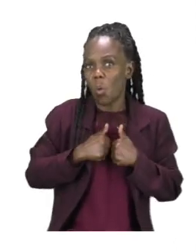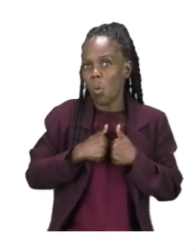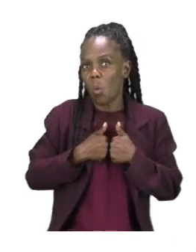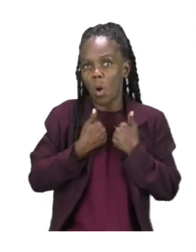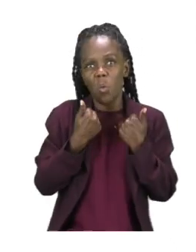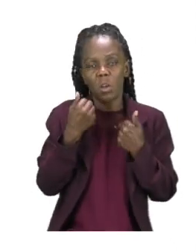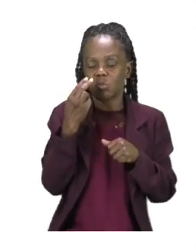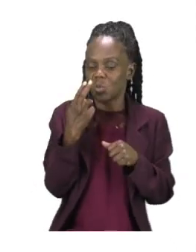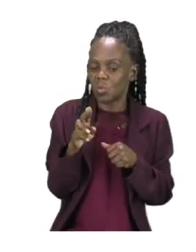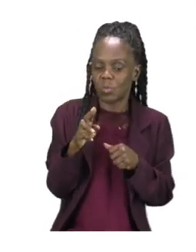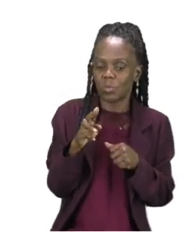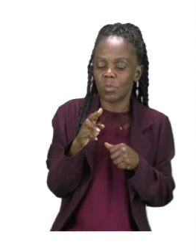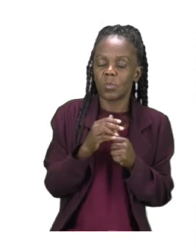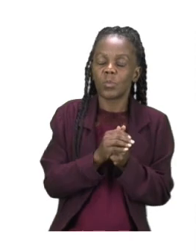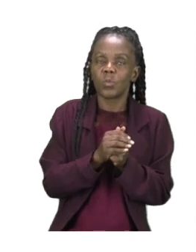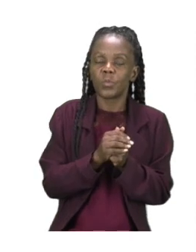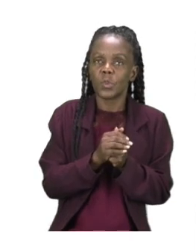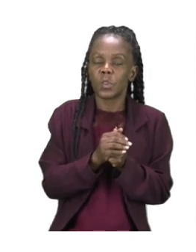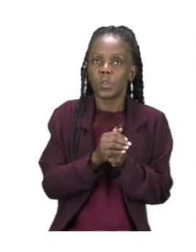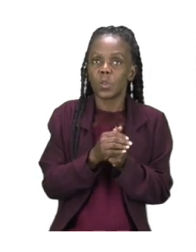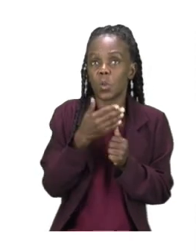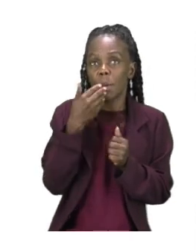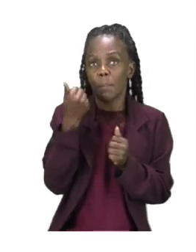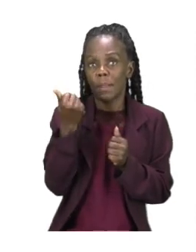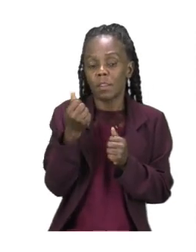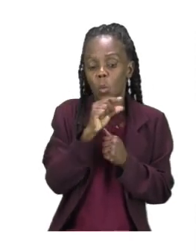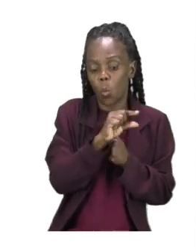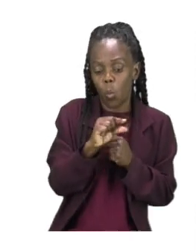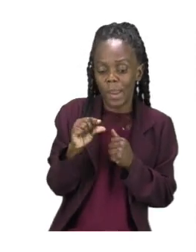our. So the best word to use to